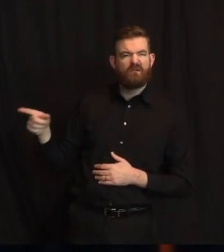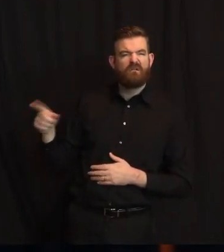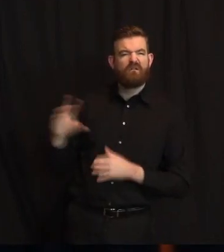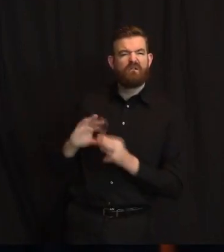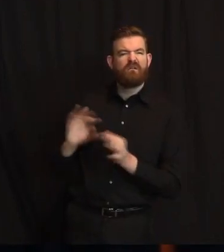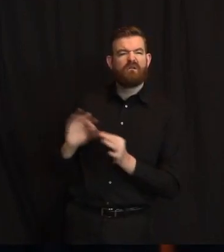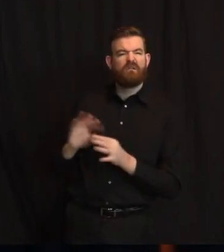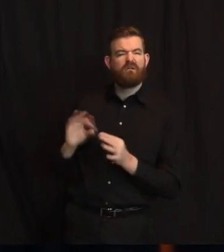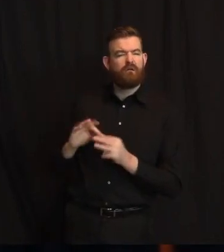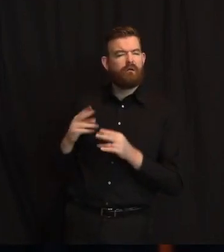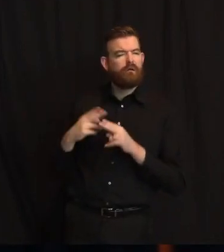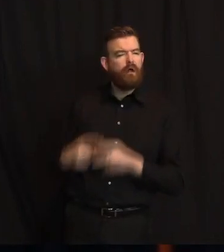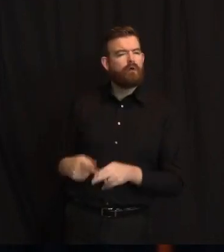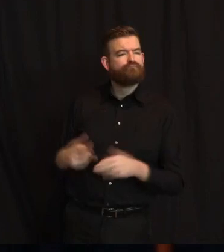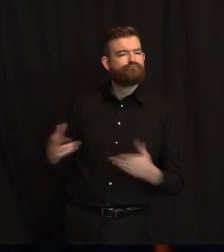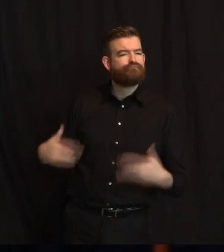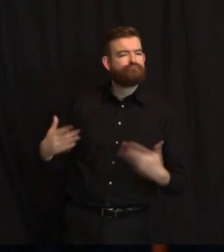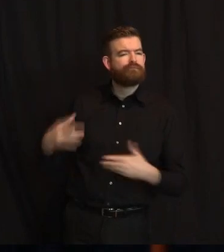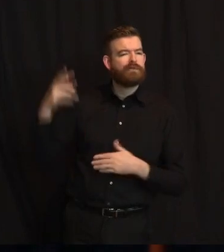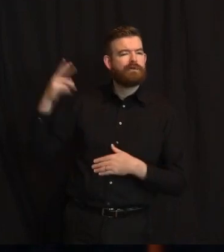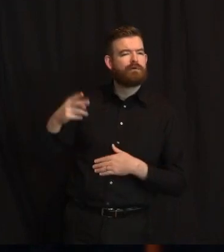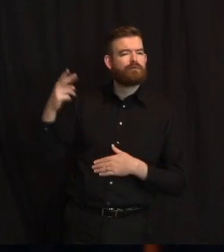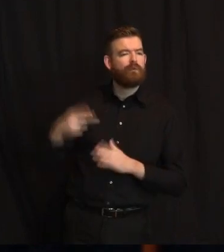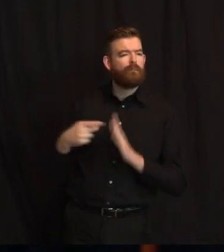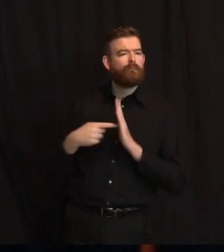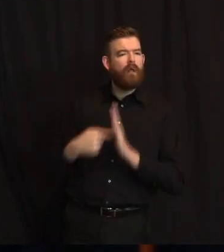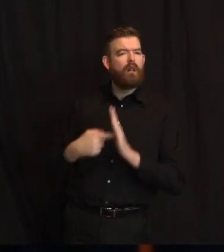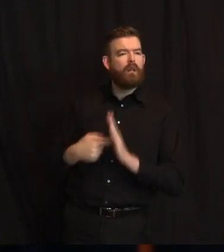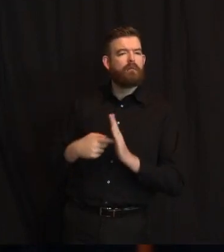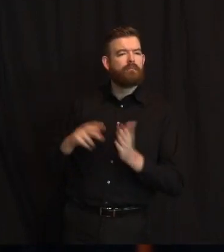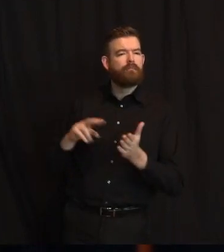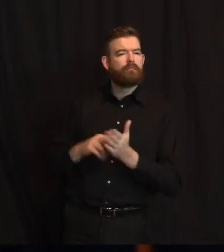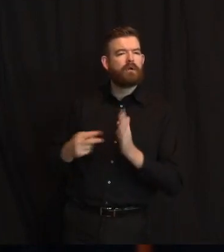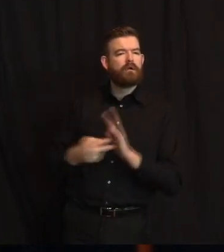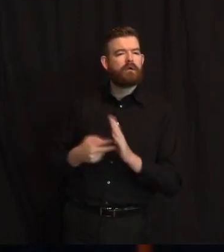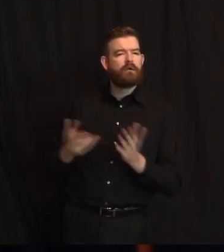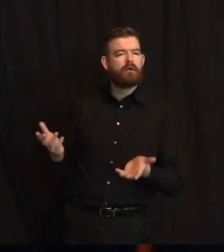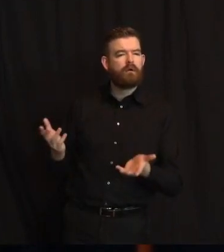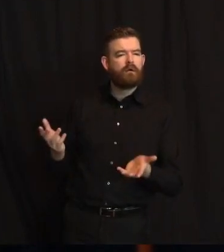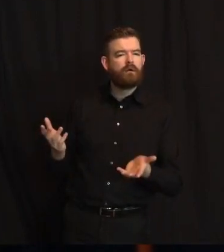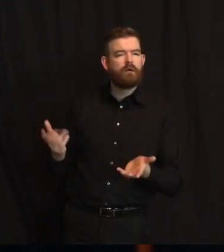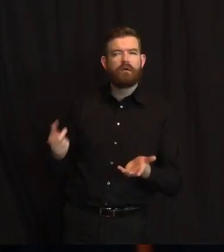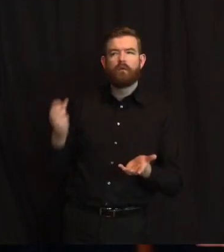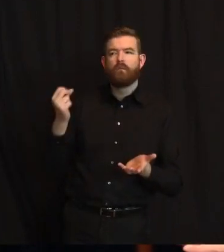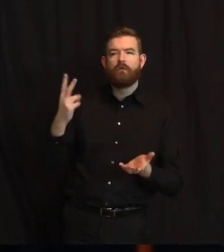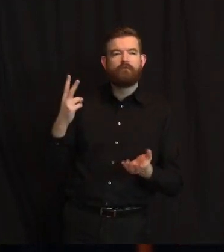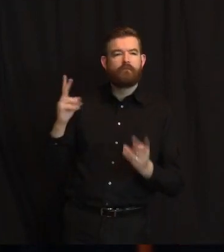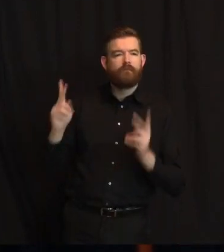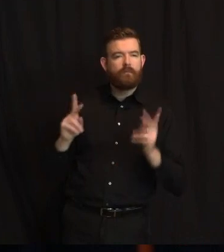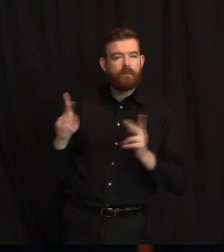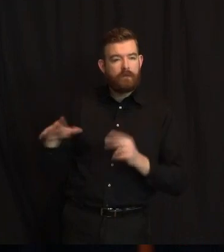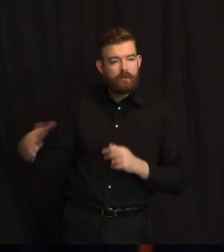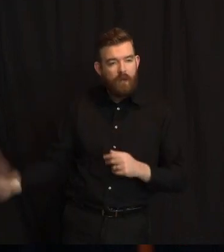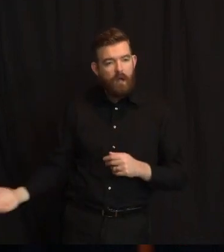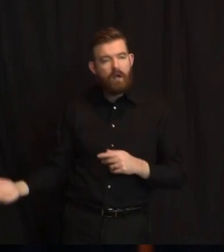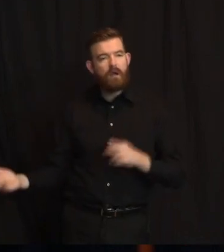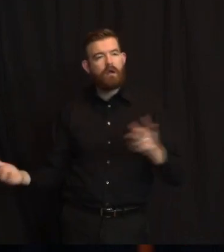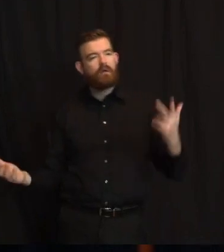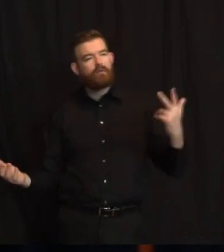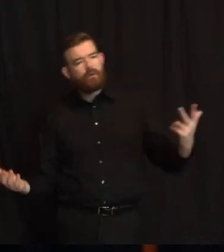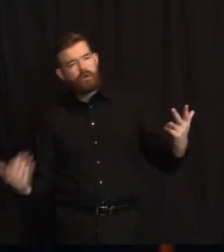statistic that we're keeping in mind for our after-action report. How can we be more predictive about what's going